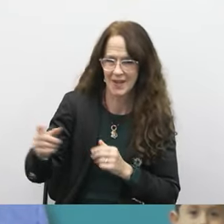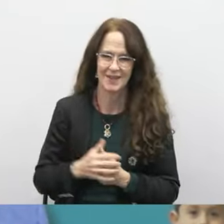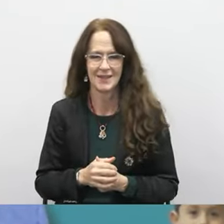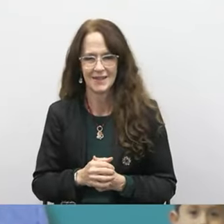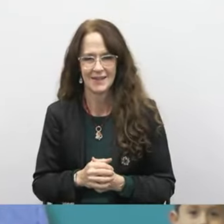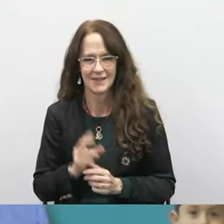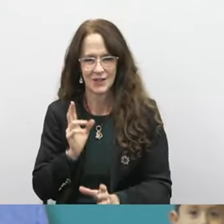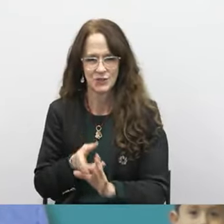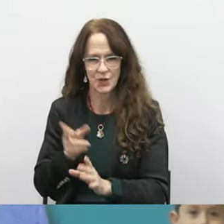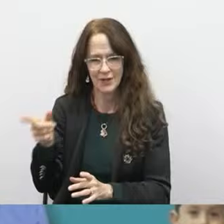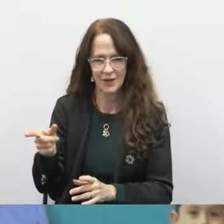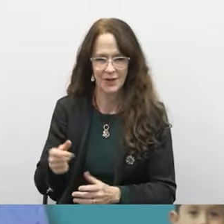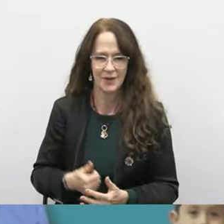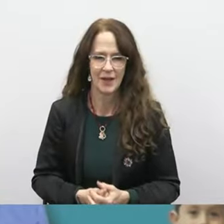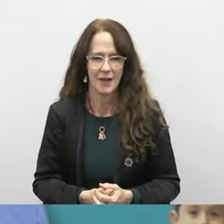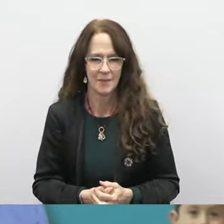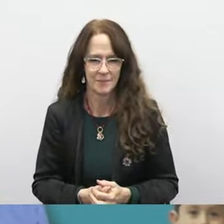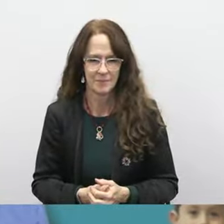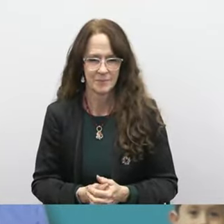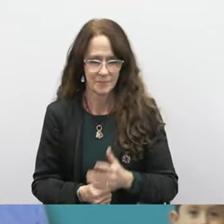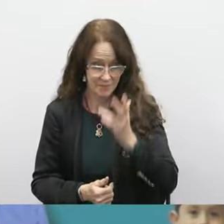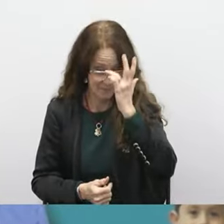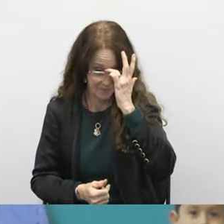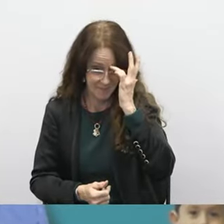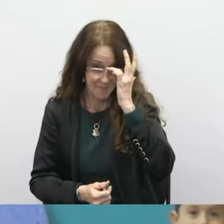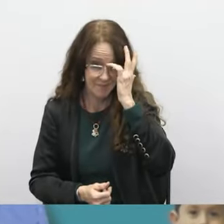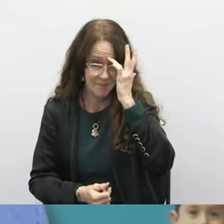go join her. And